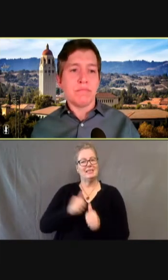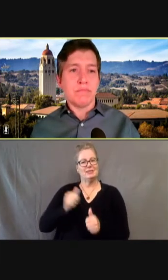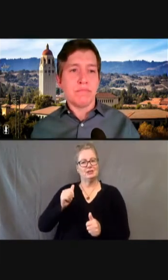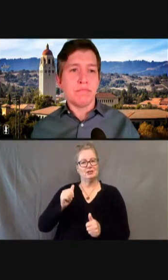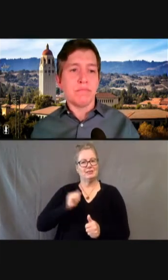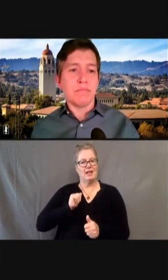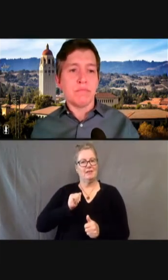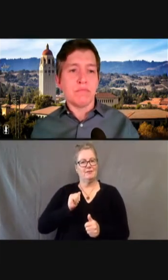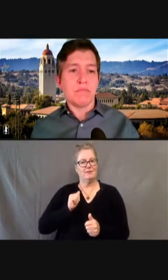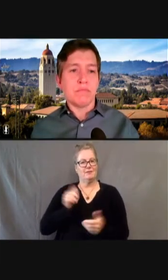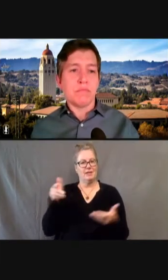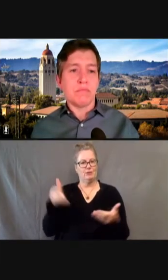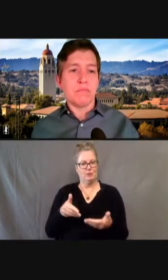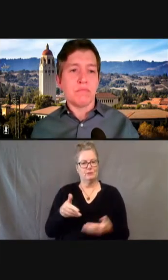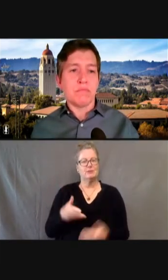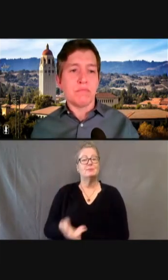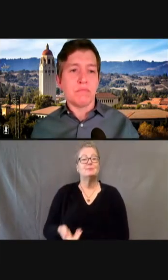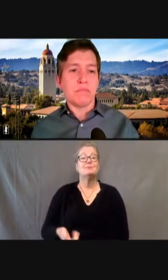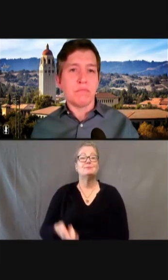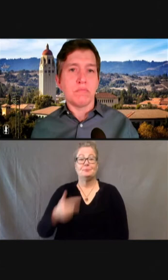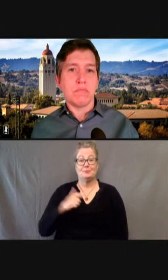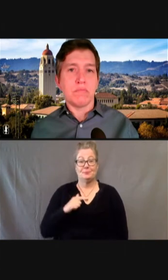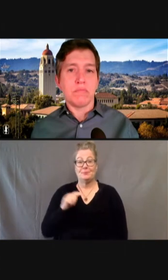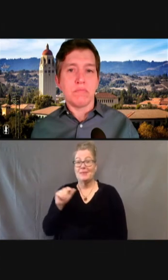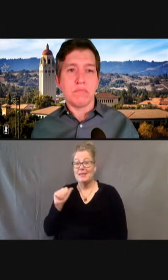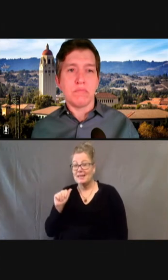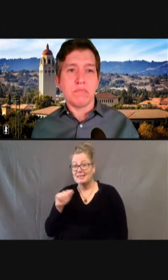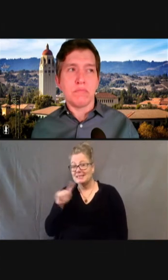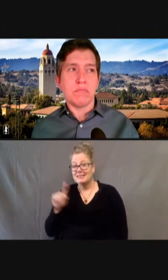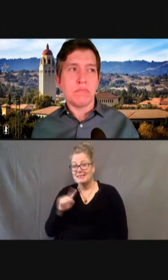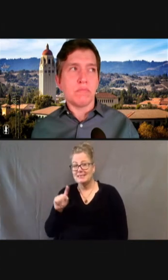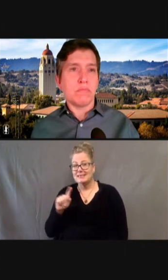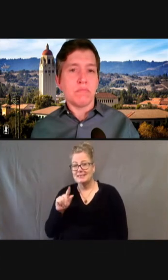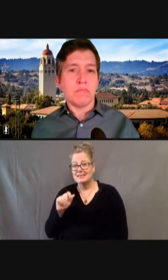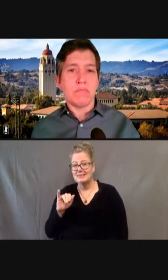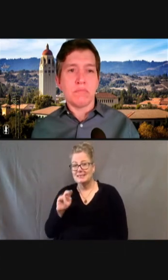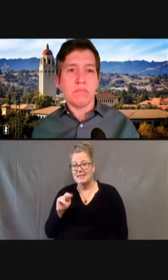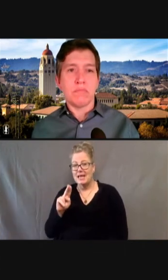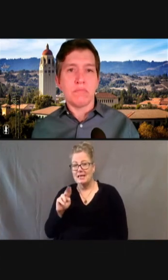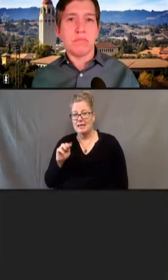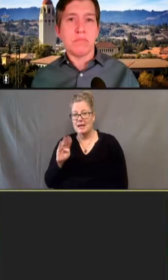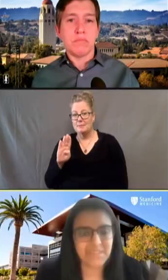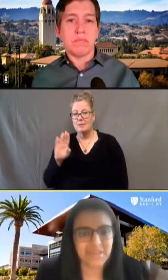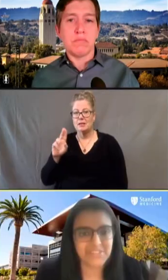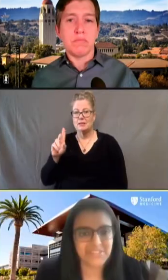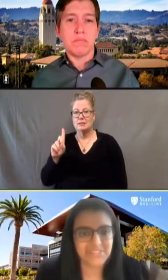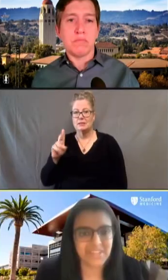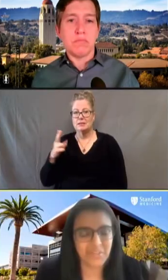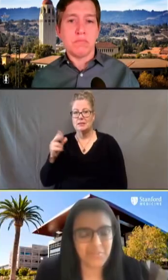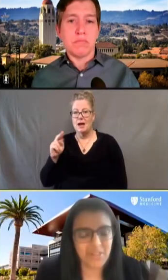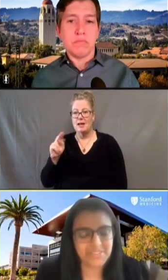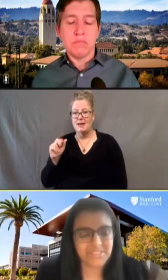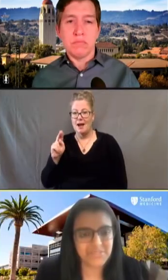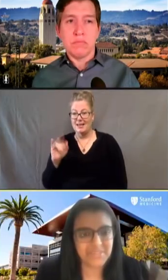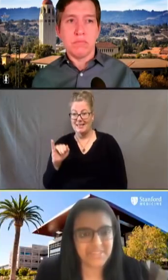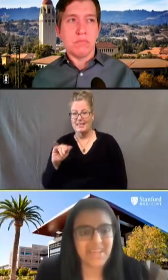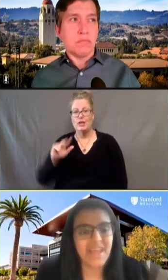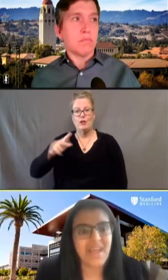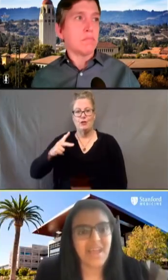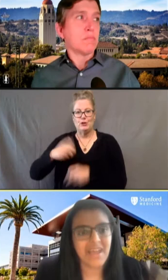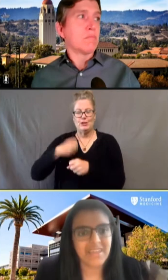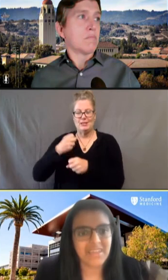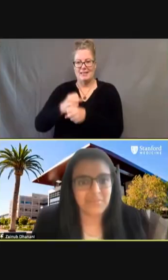Hi, my name is Zainab Dinani. I am a third year medical student here at Stanford School of Medicine and a master's in health policy